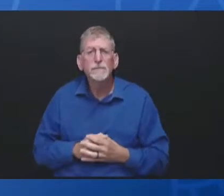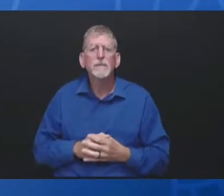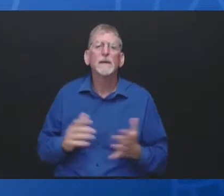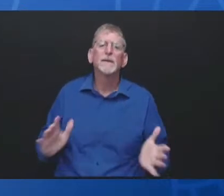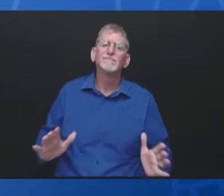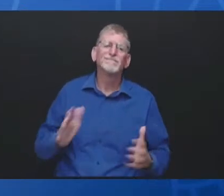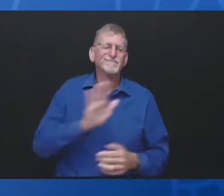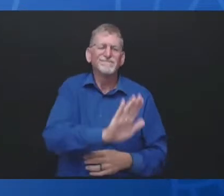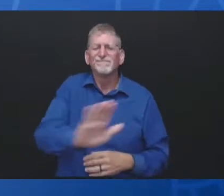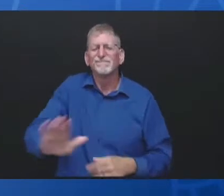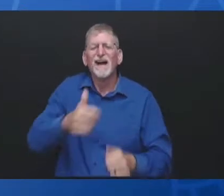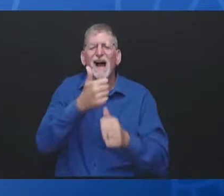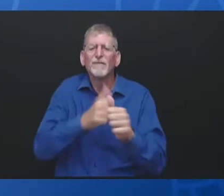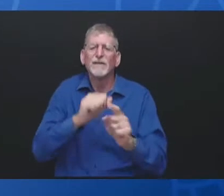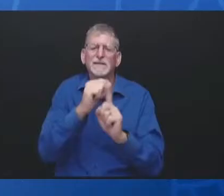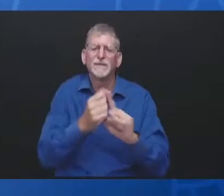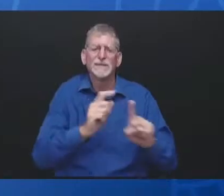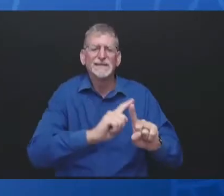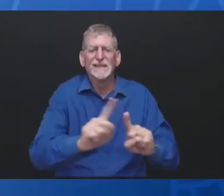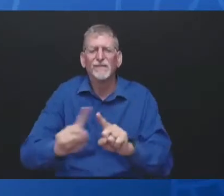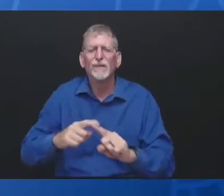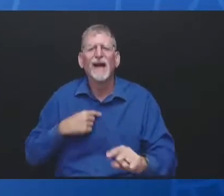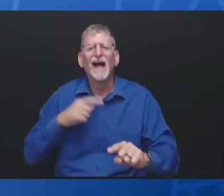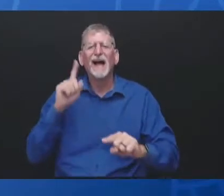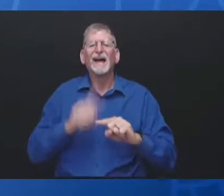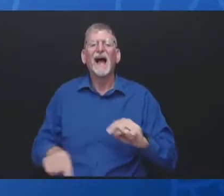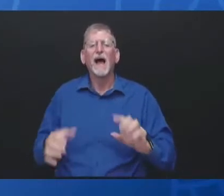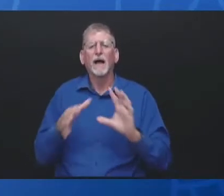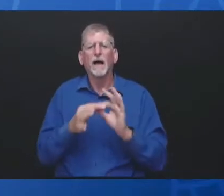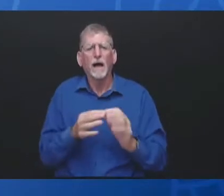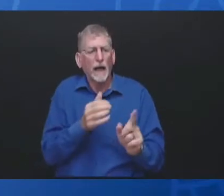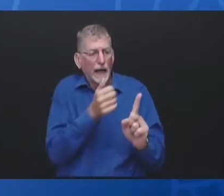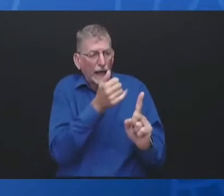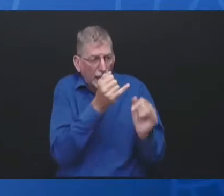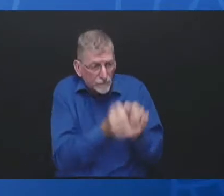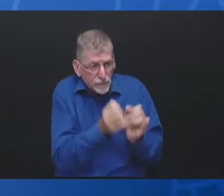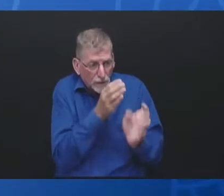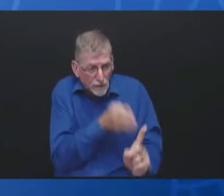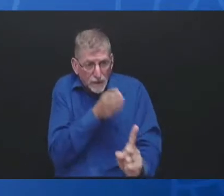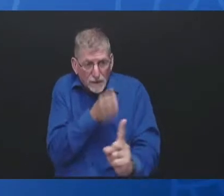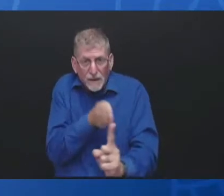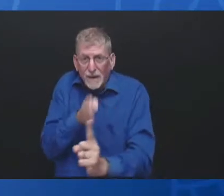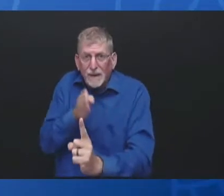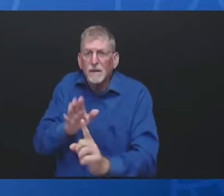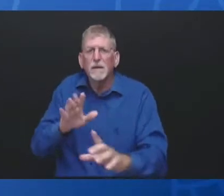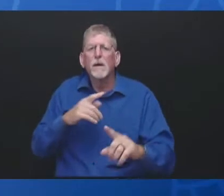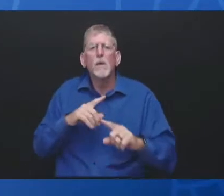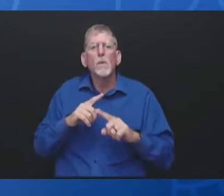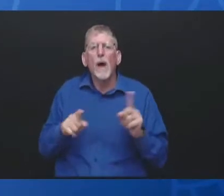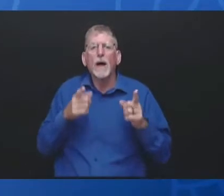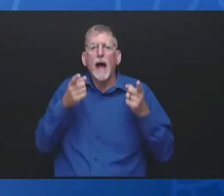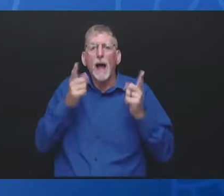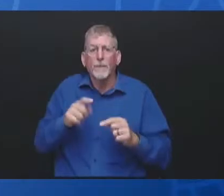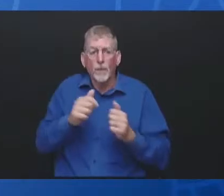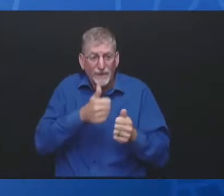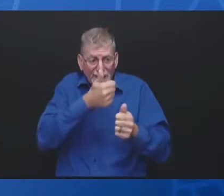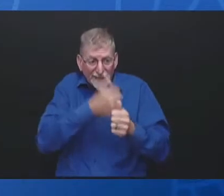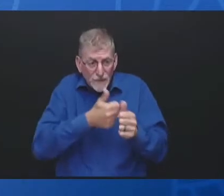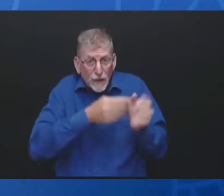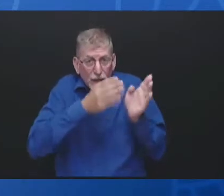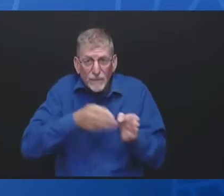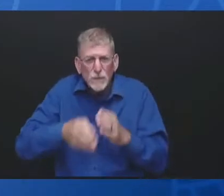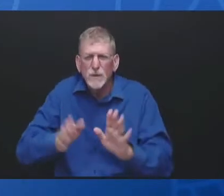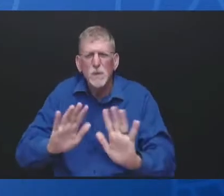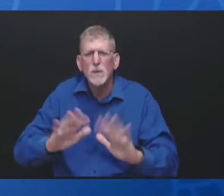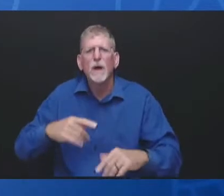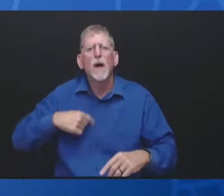visa cases. We don't speak about the nature of the choices made about individuals. We do know, though, that we take very seriously the process of